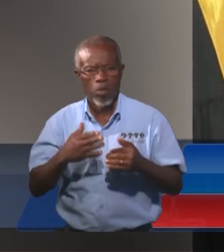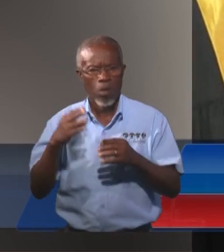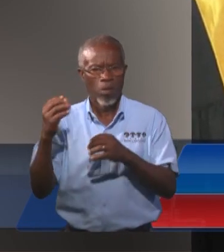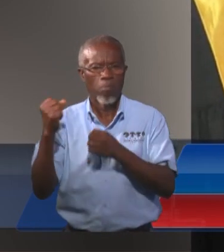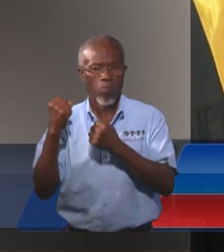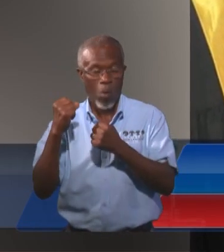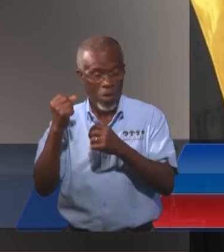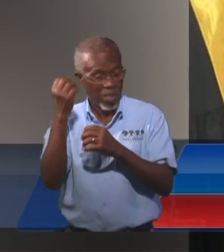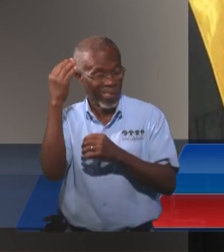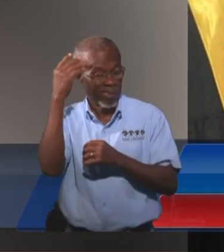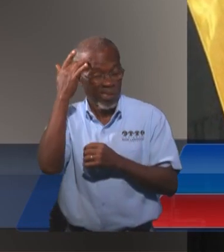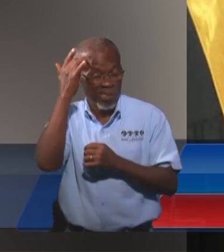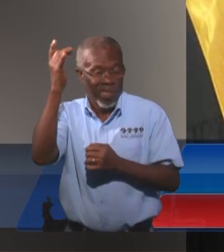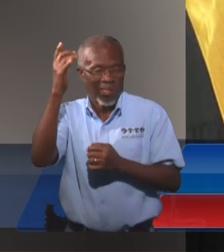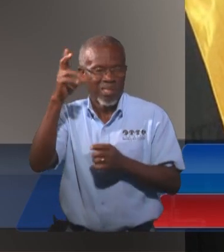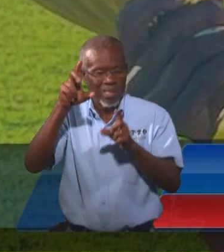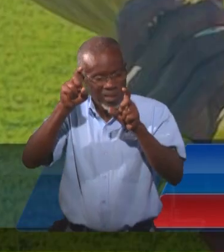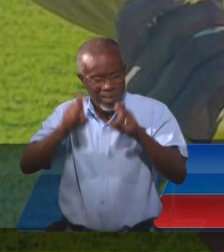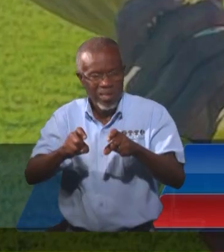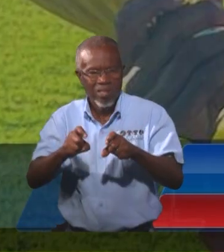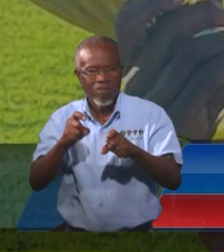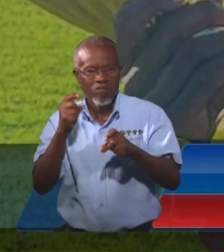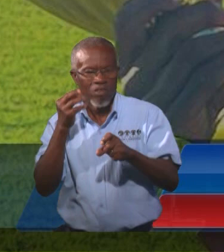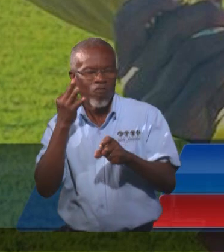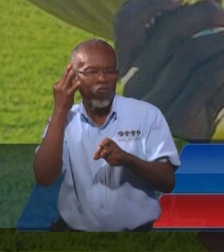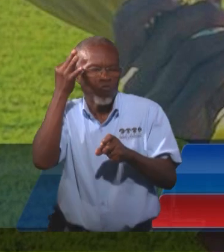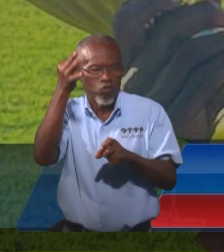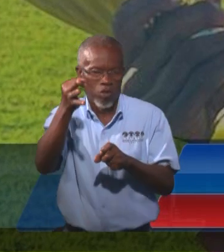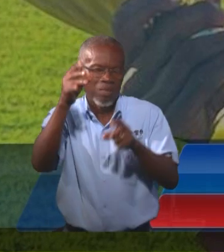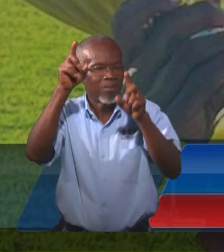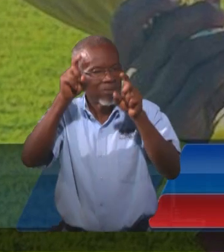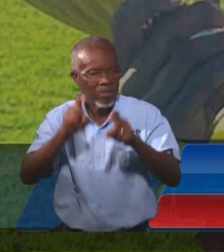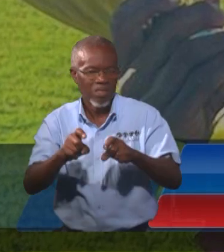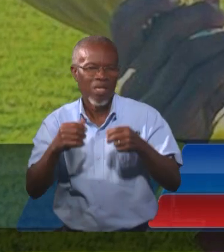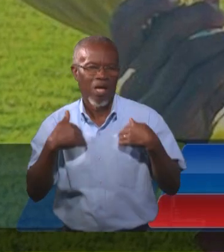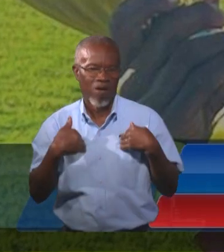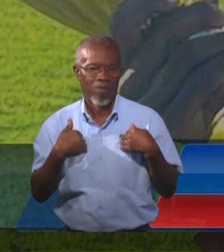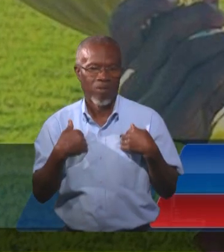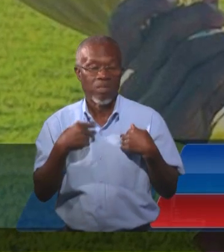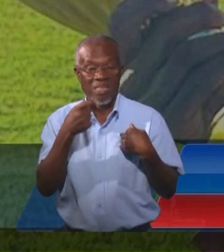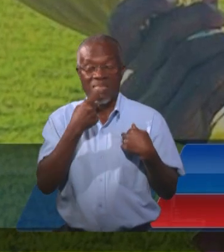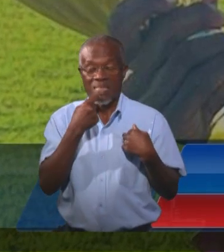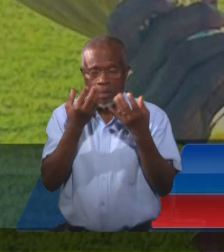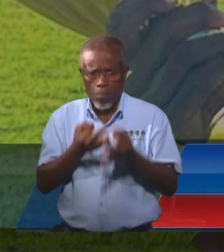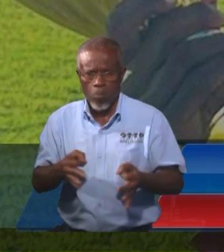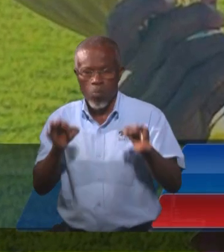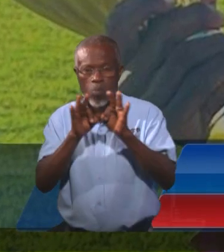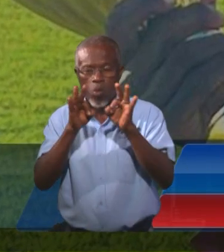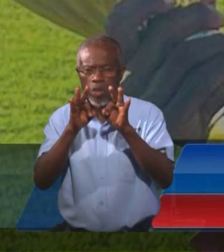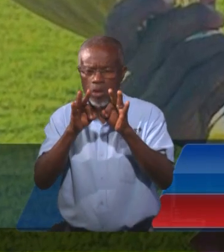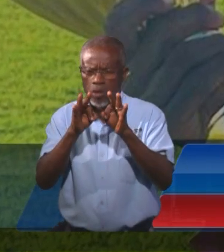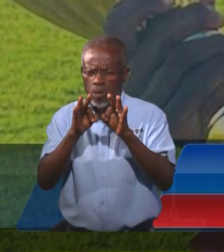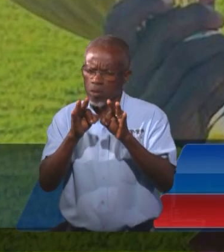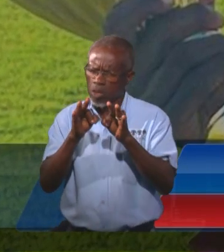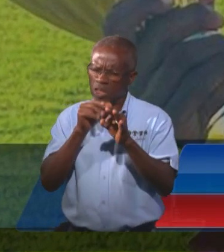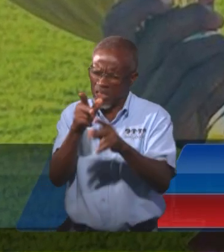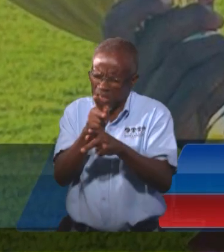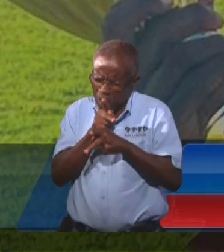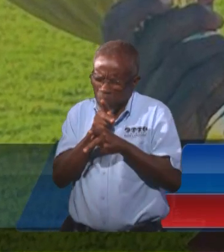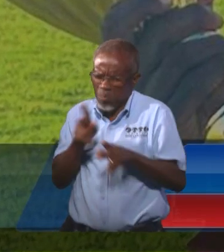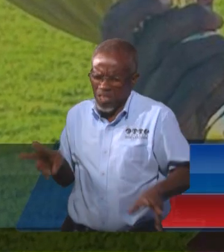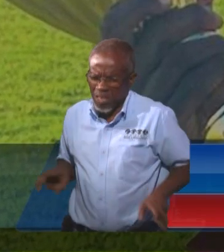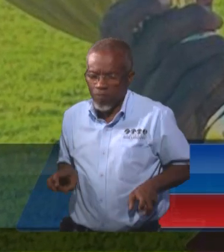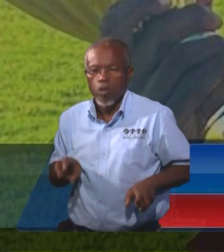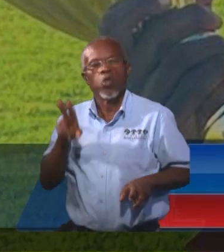and direct them towards a bright future. It is important to give back, and it is important to remember where you come